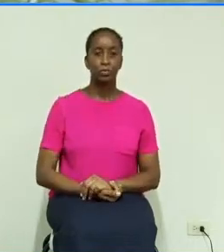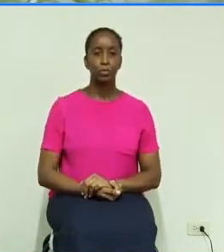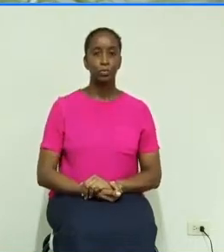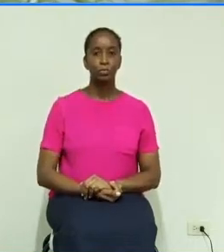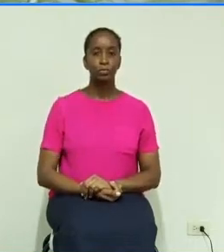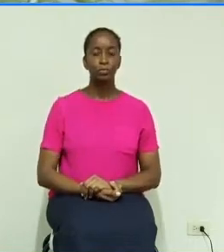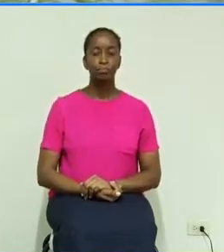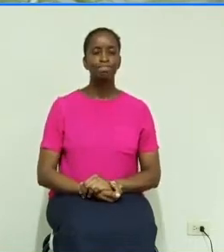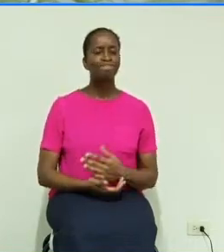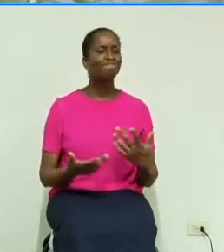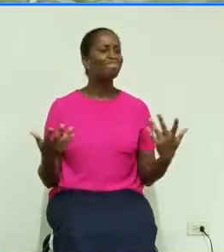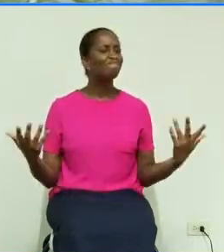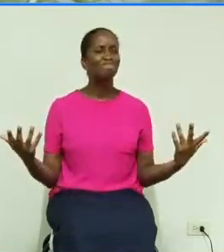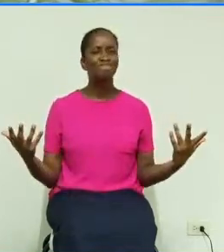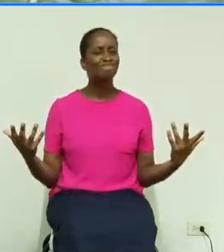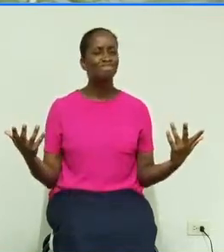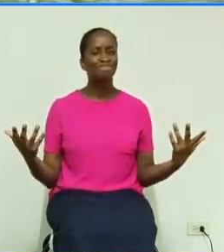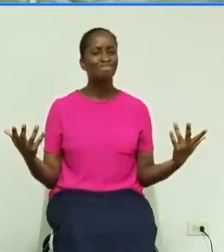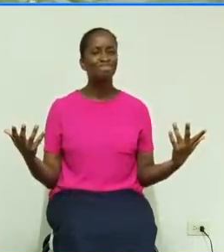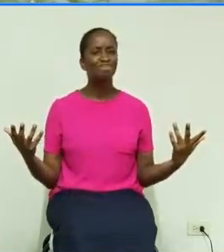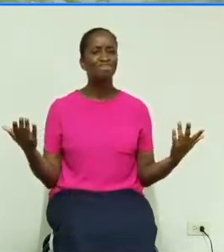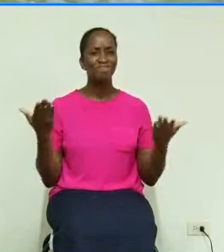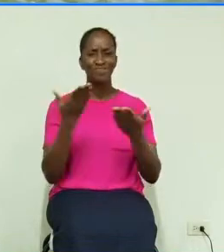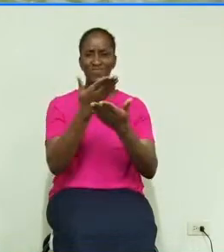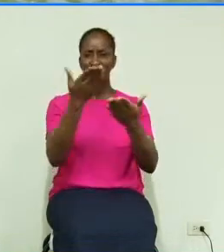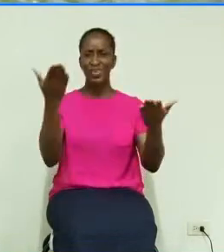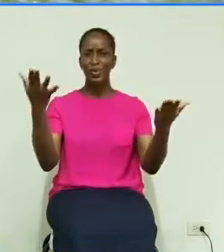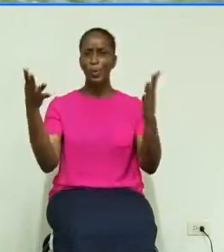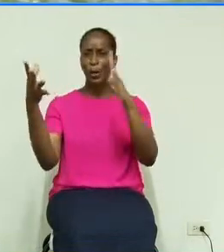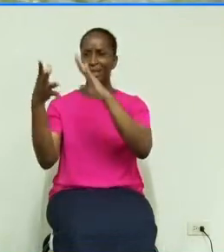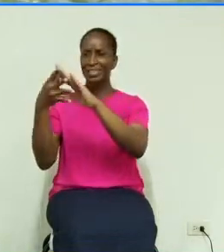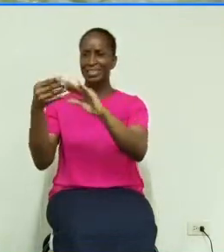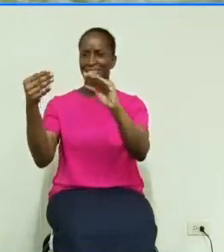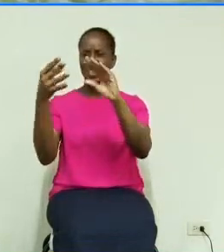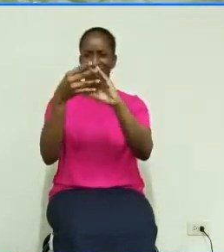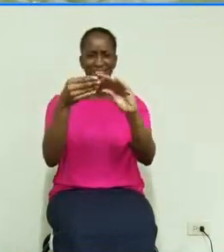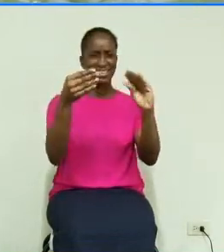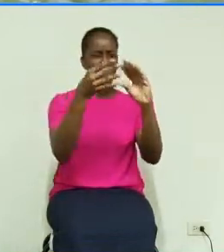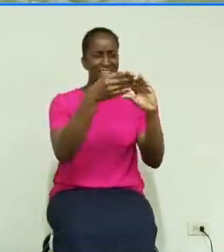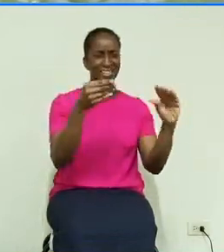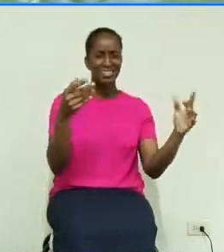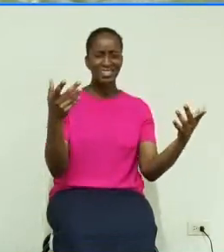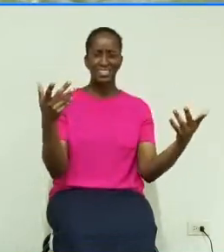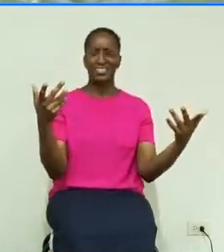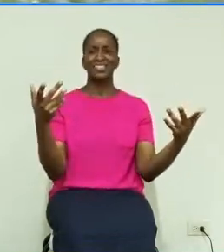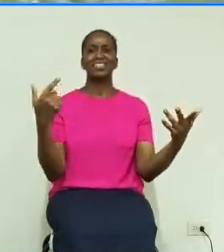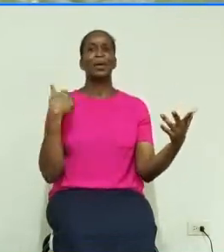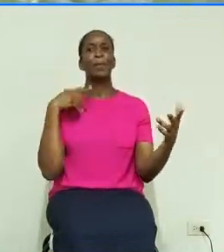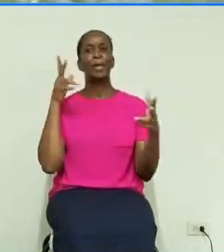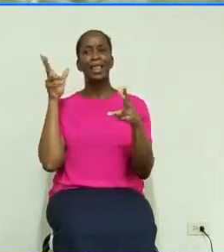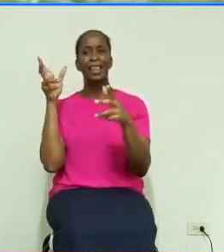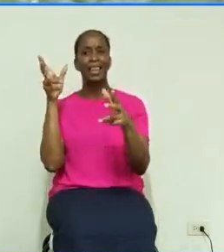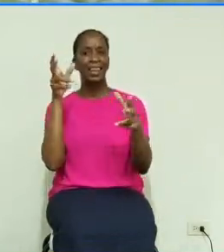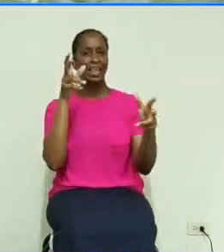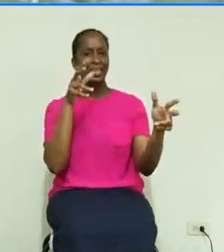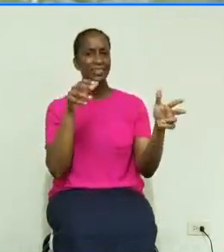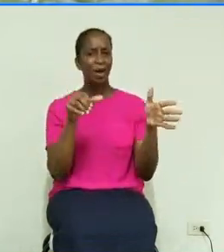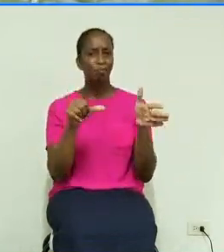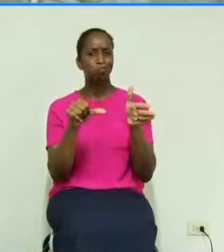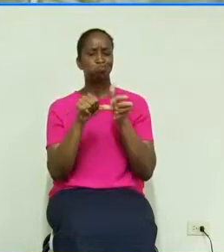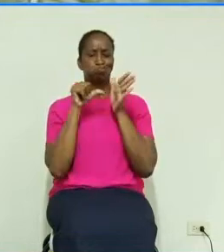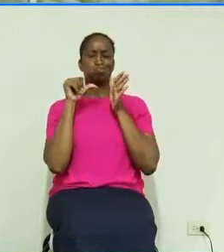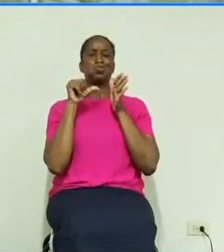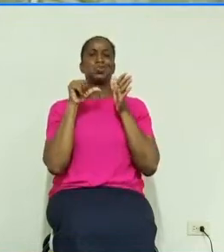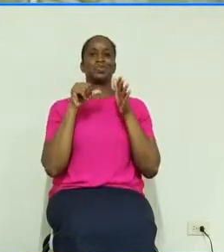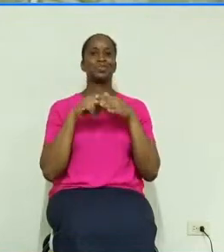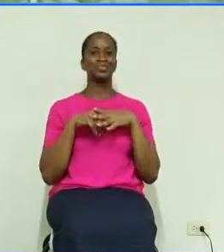you know, as a small society, ours could come up with such an idea as this to involve the ordinary man